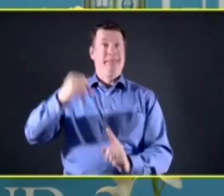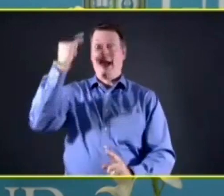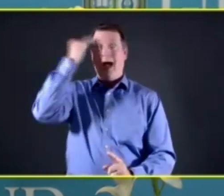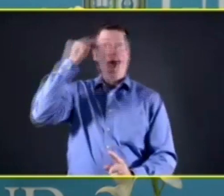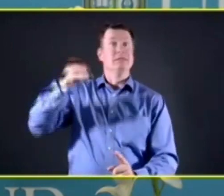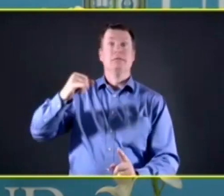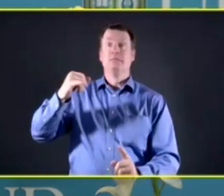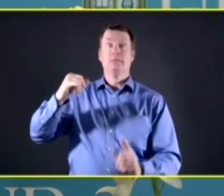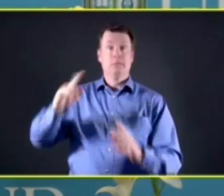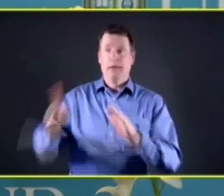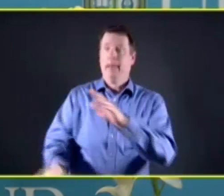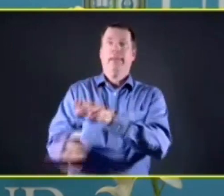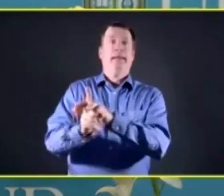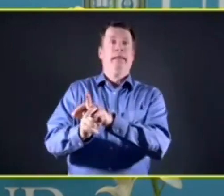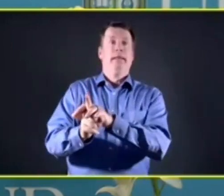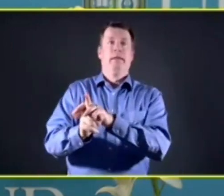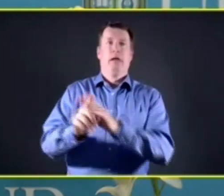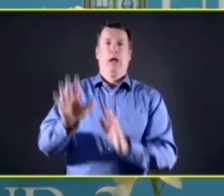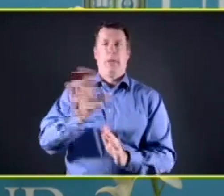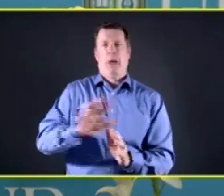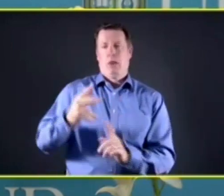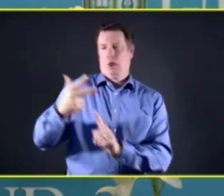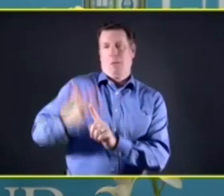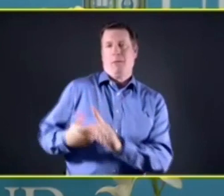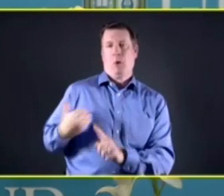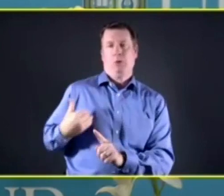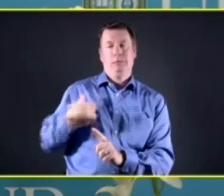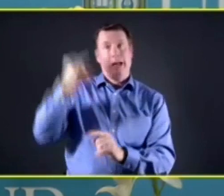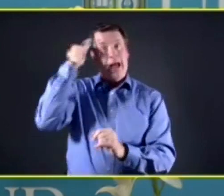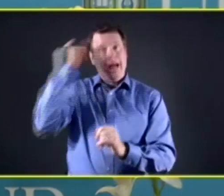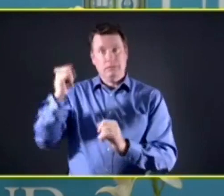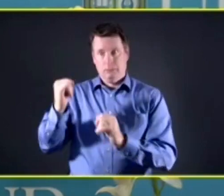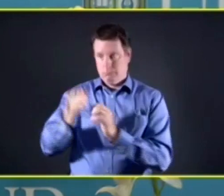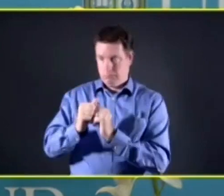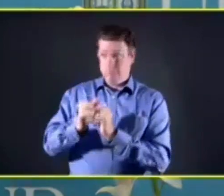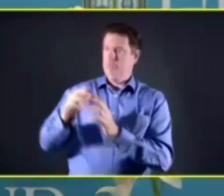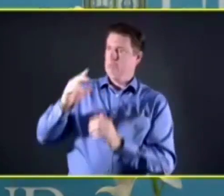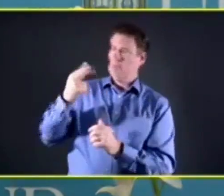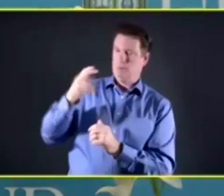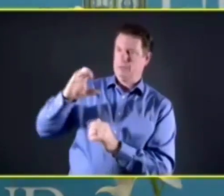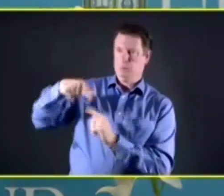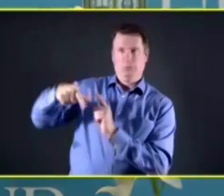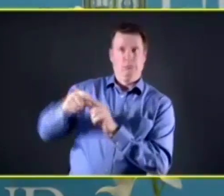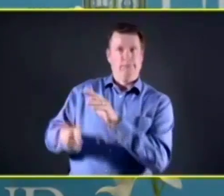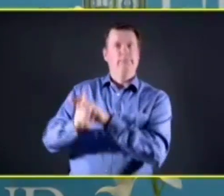probably about 3 months ago, and it does just take a little bit of time to get these types of trials together.